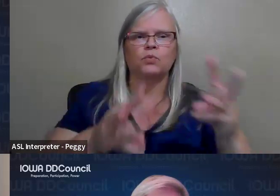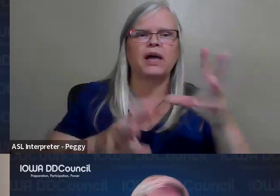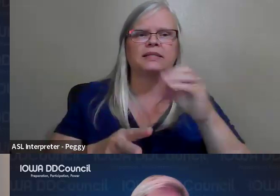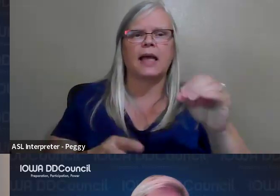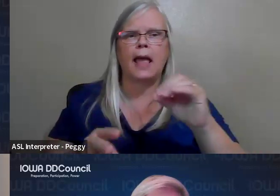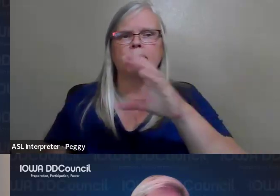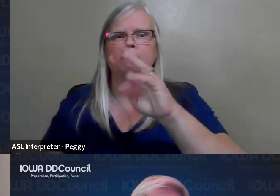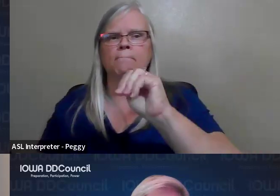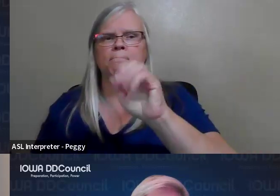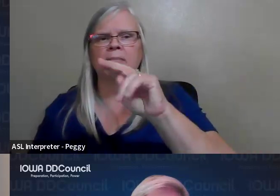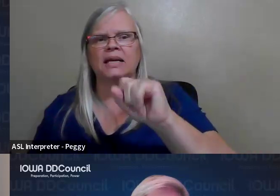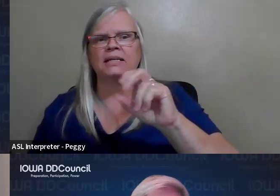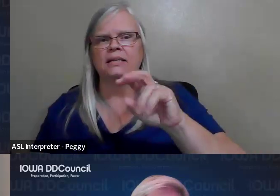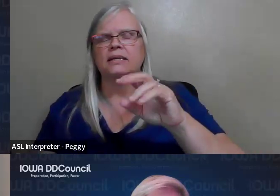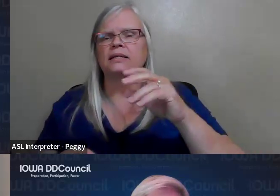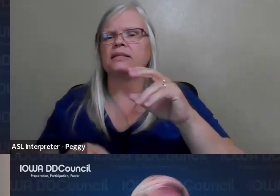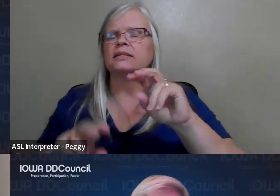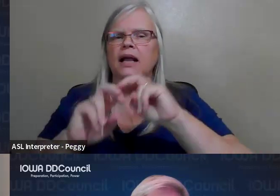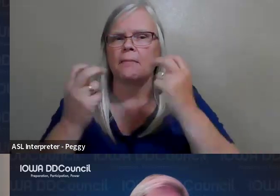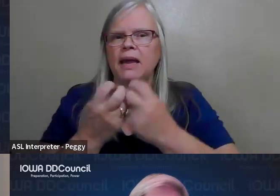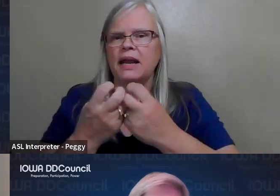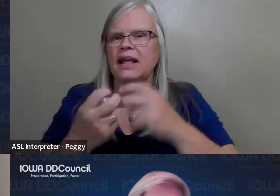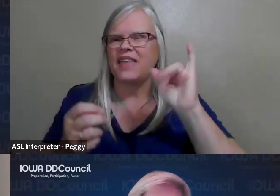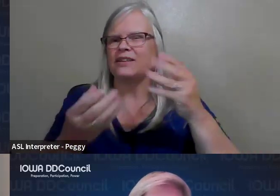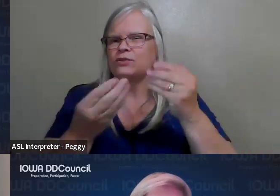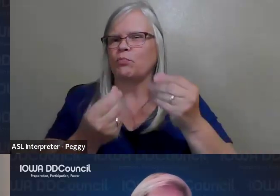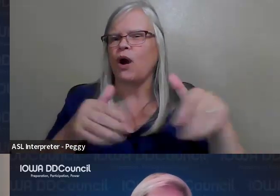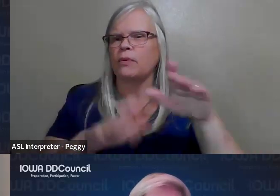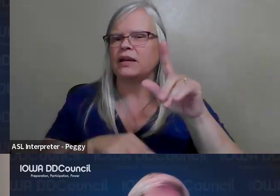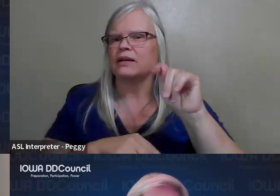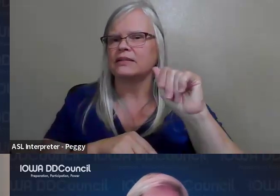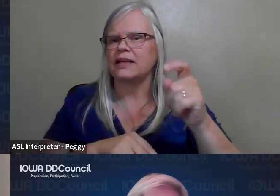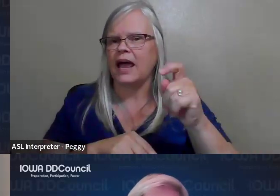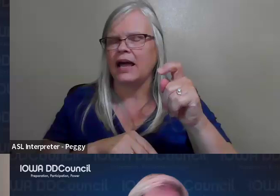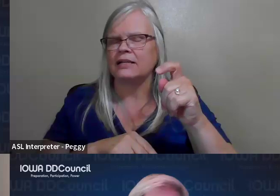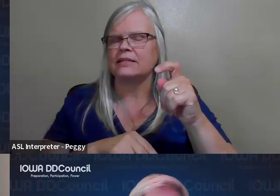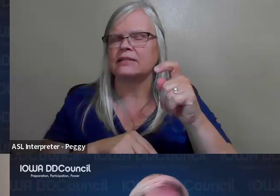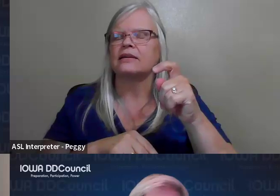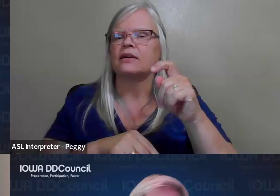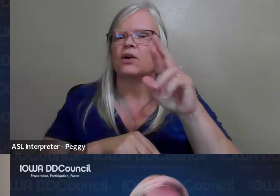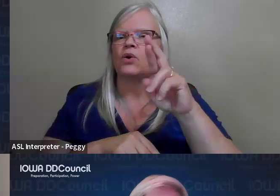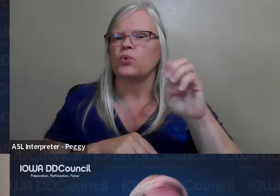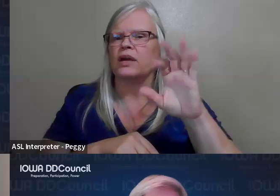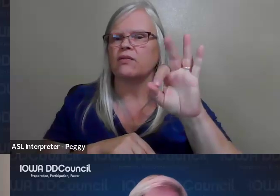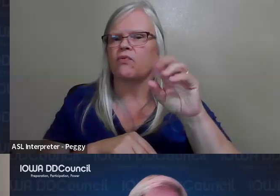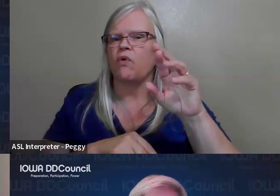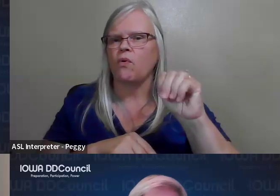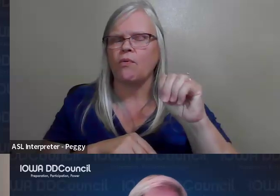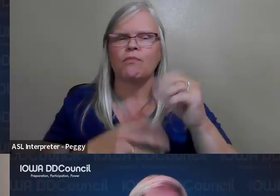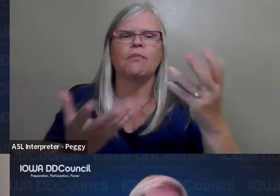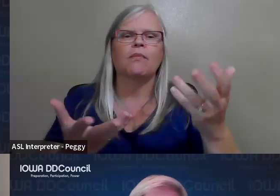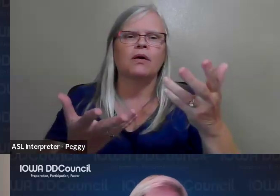committee. So when you hear about property tax reform, that's the committee that happens in. So they're going to have to make a